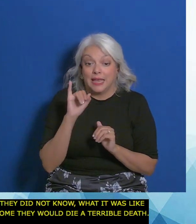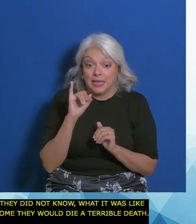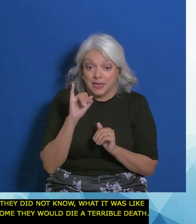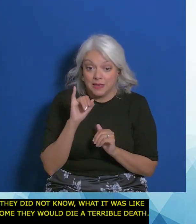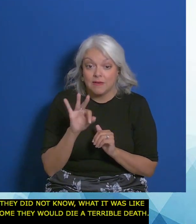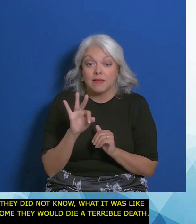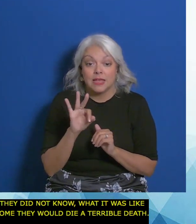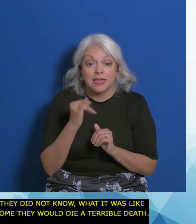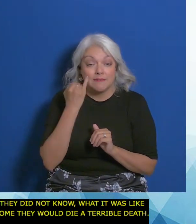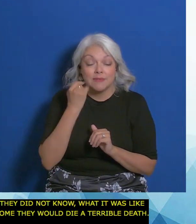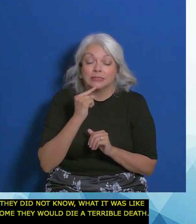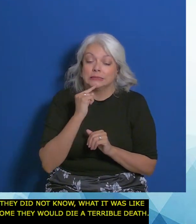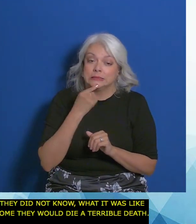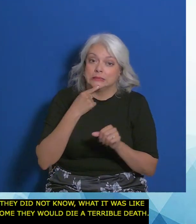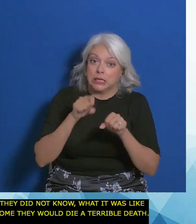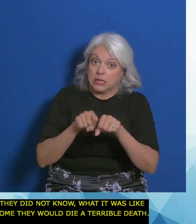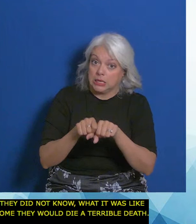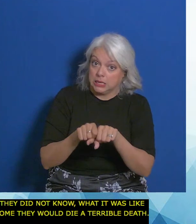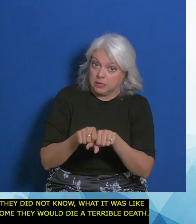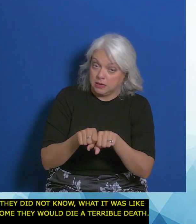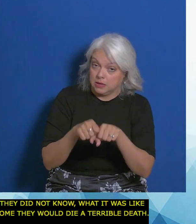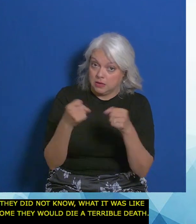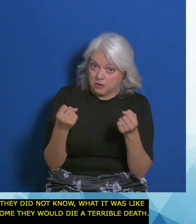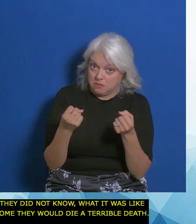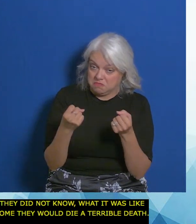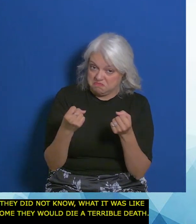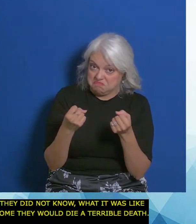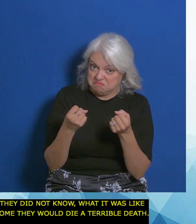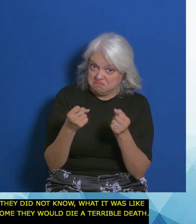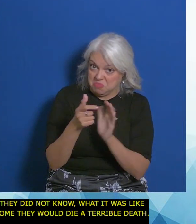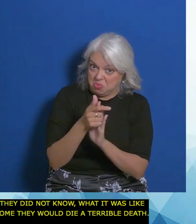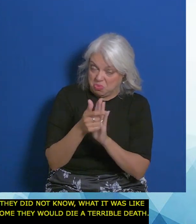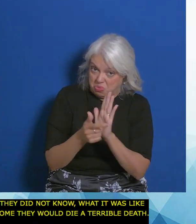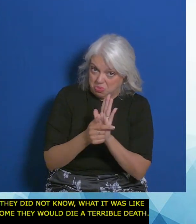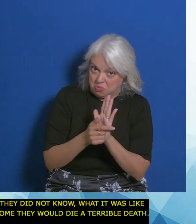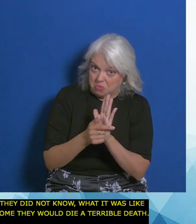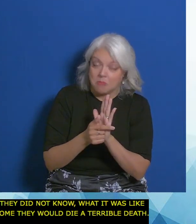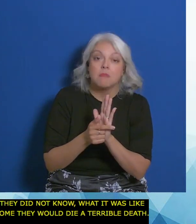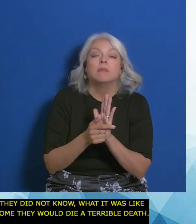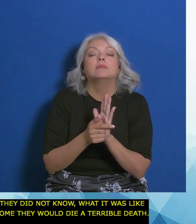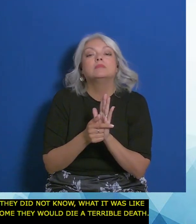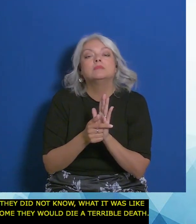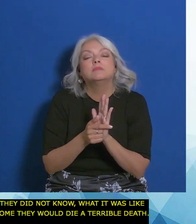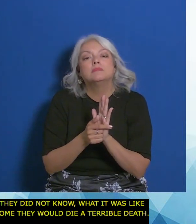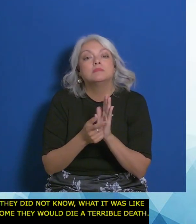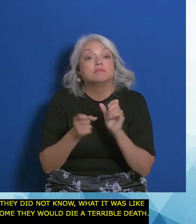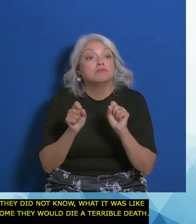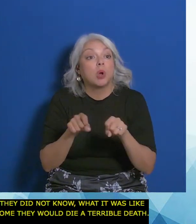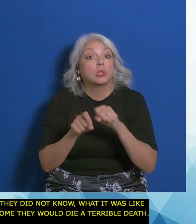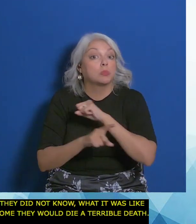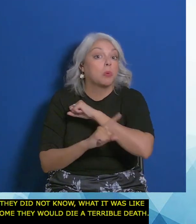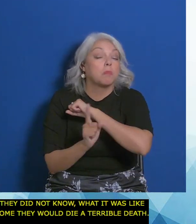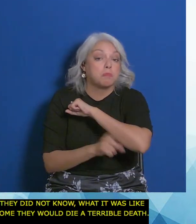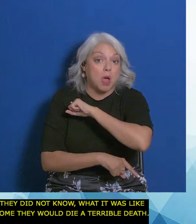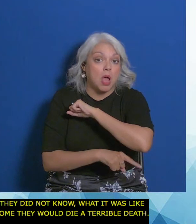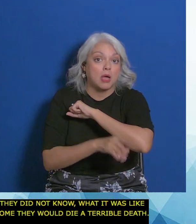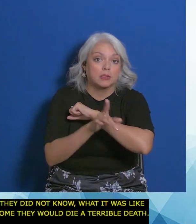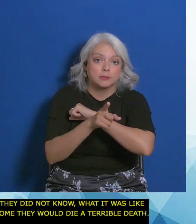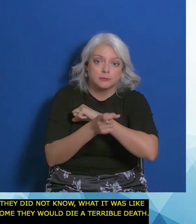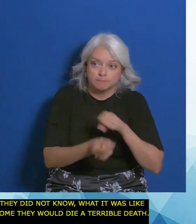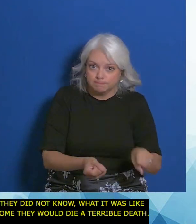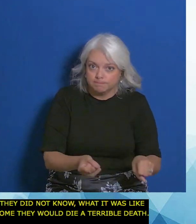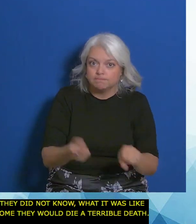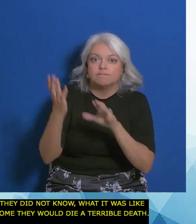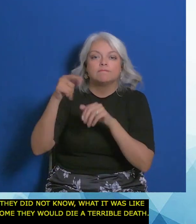if you seriously break the law, then one possible punishment would be to be